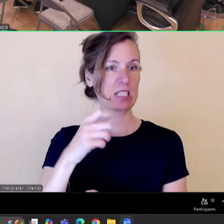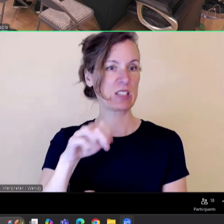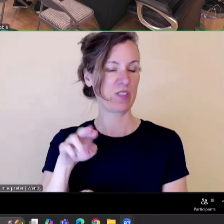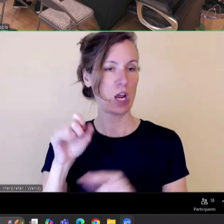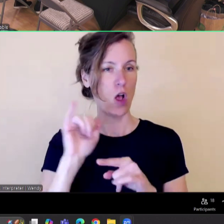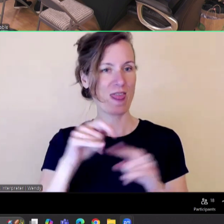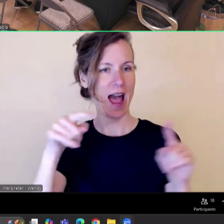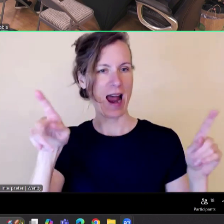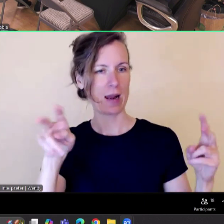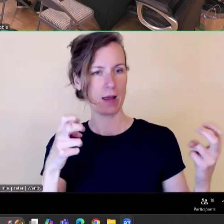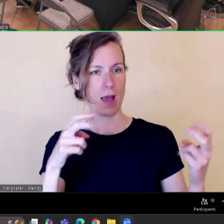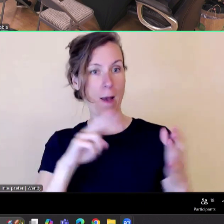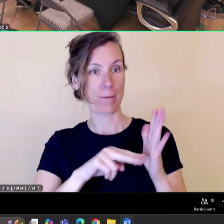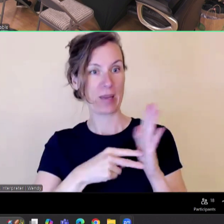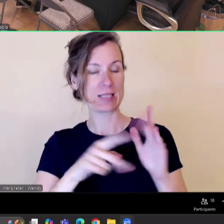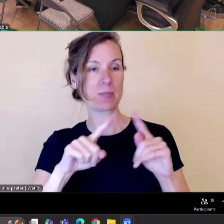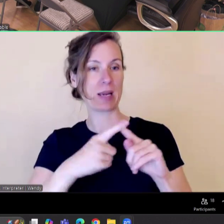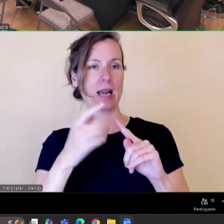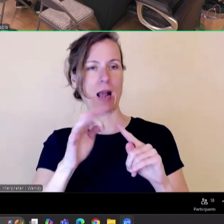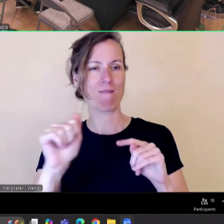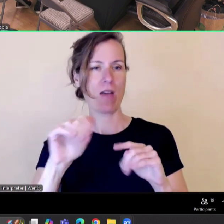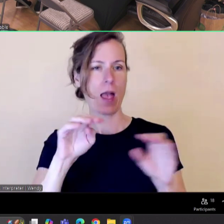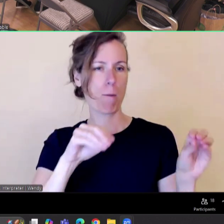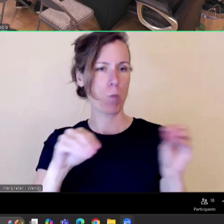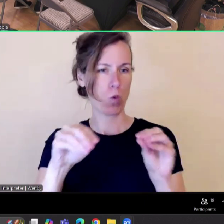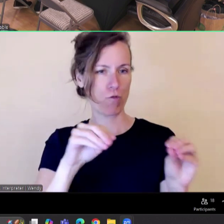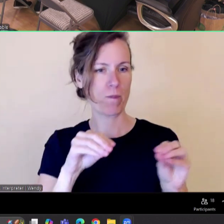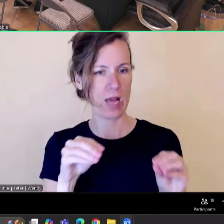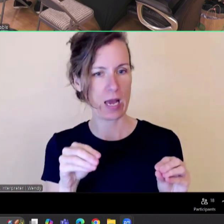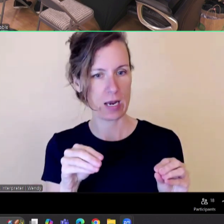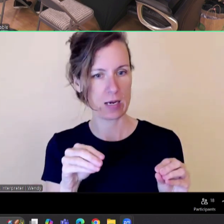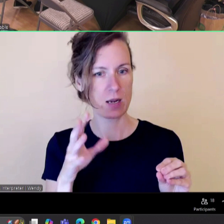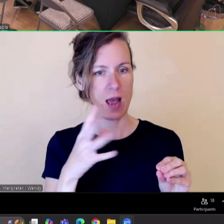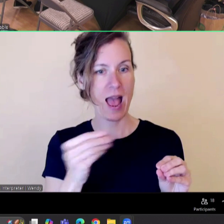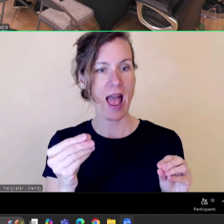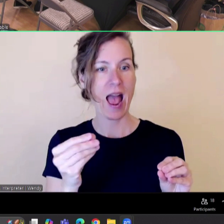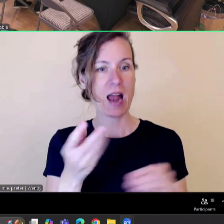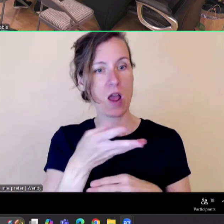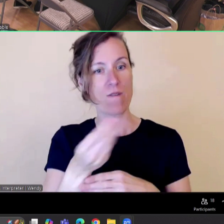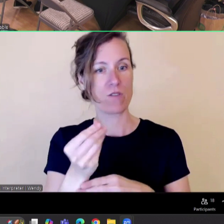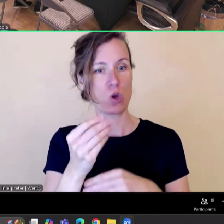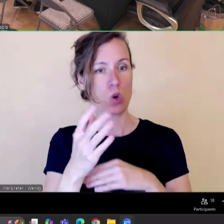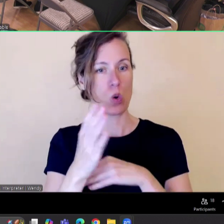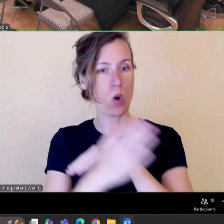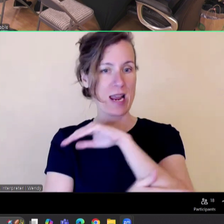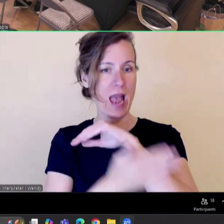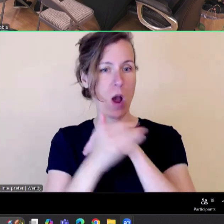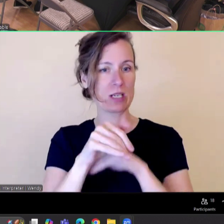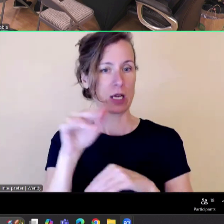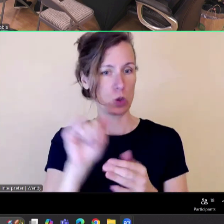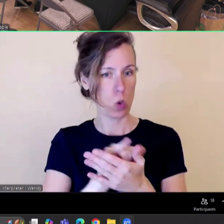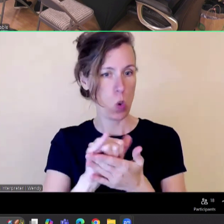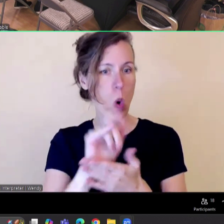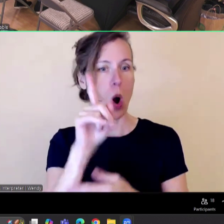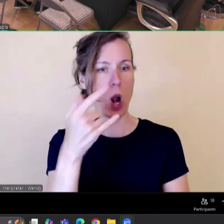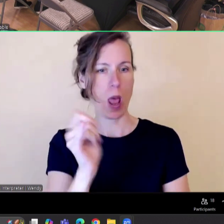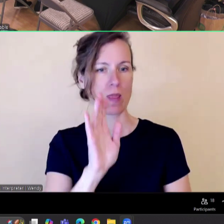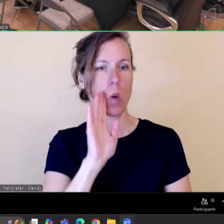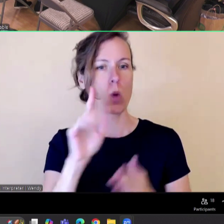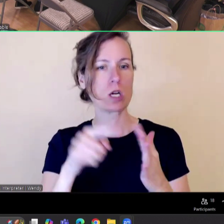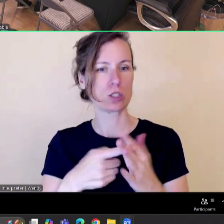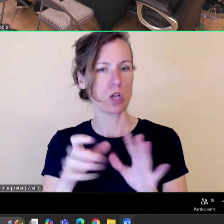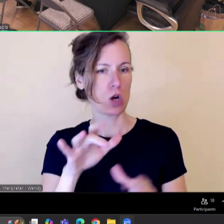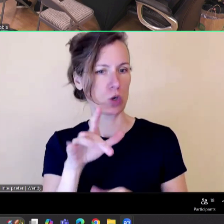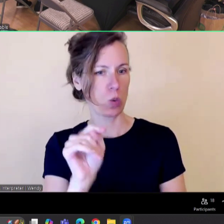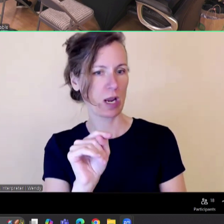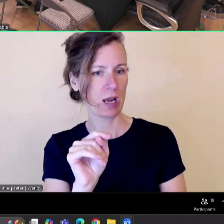of counties in New York that look like they're going to start doing it. So I know for some of the communities in Prince George's County, they kind of